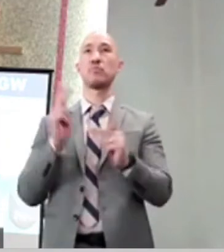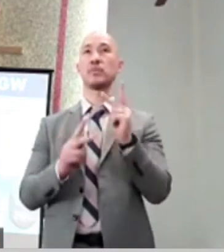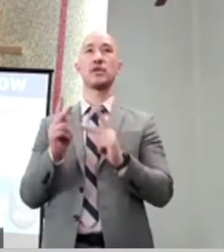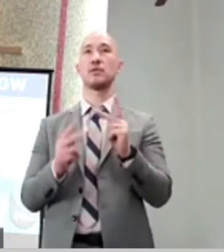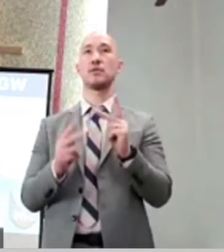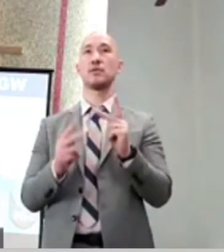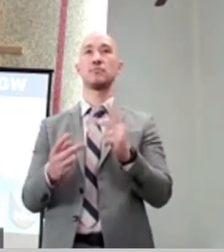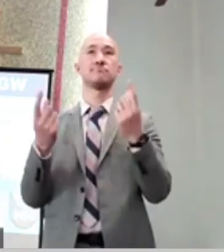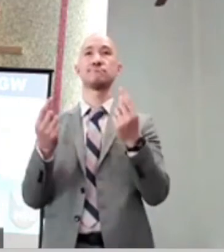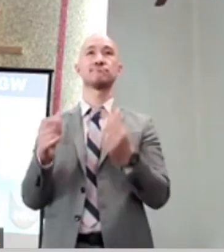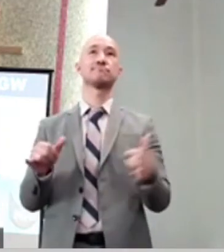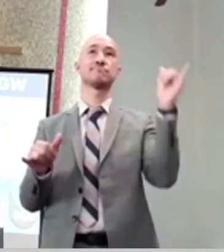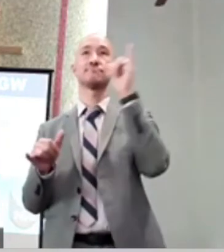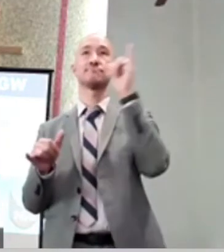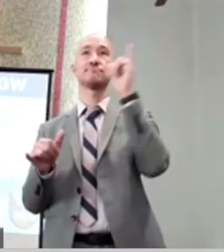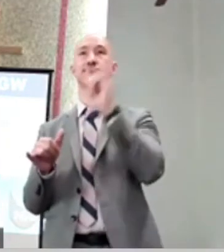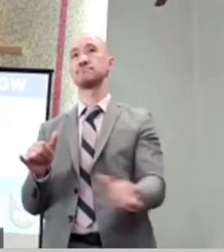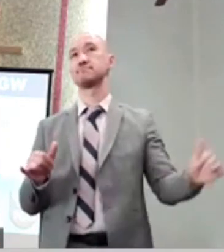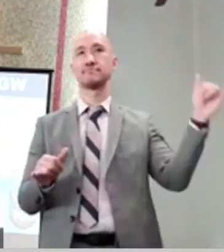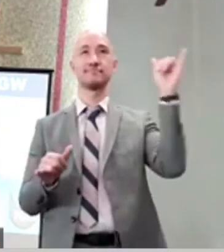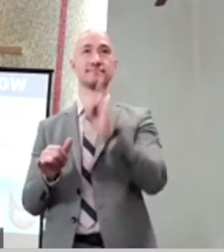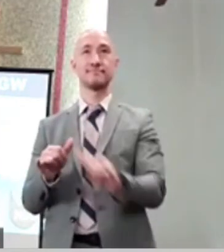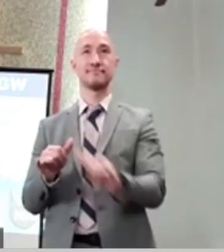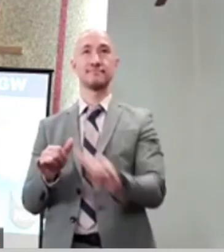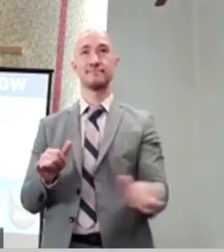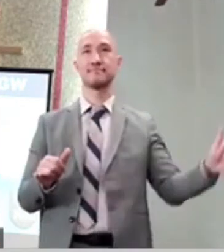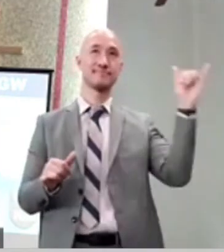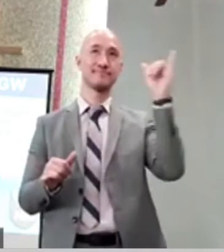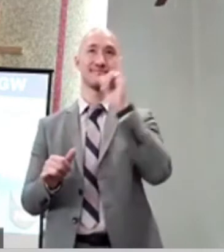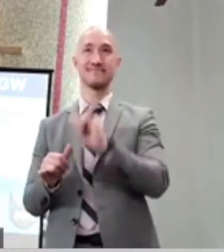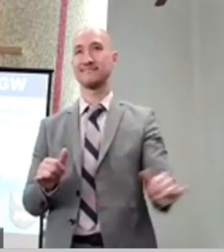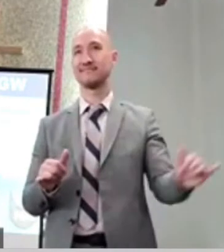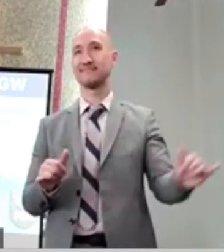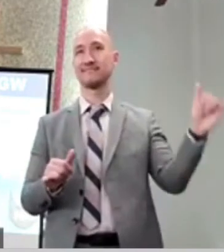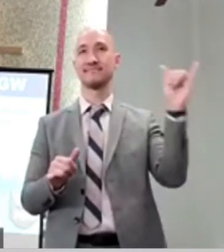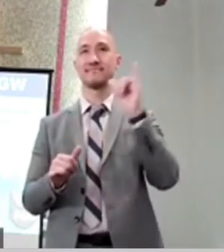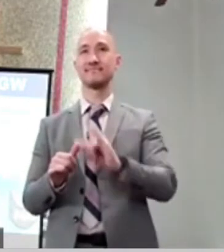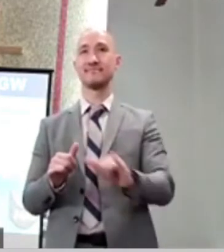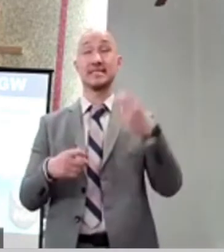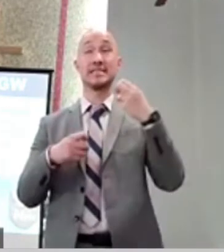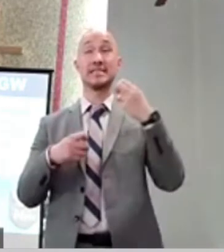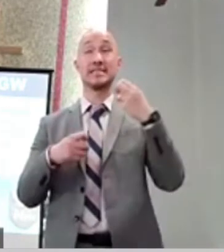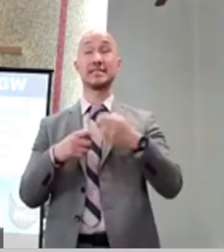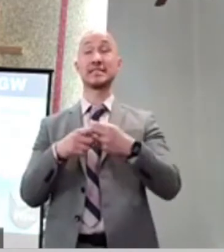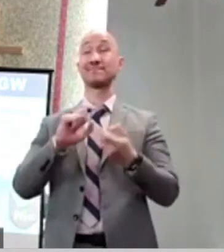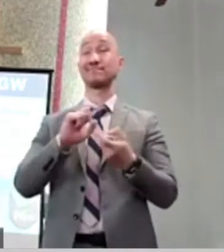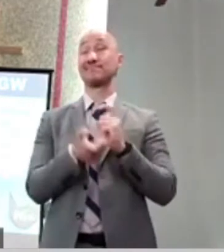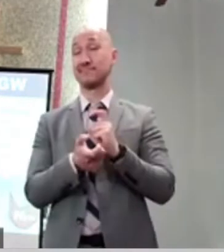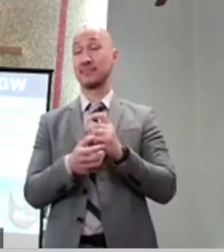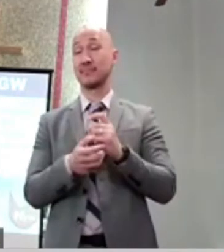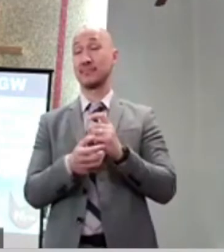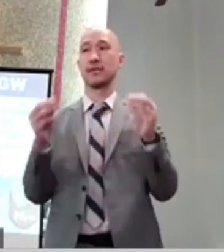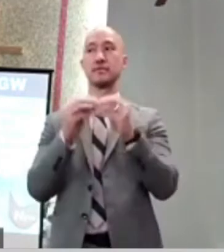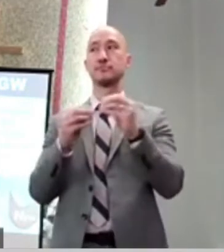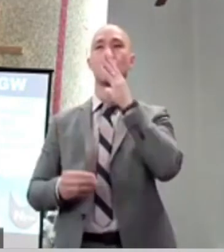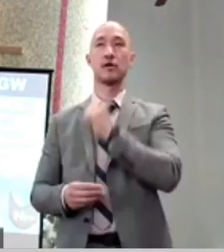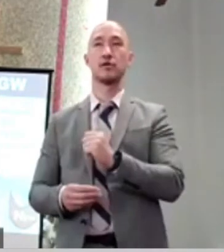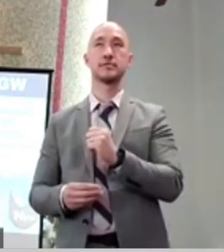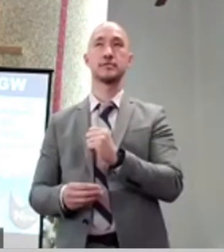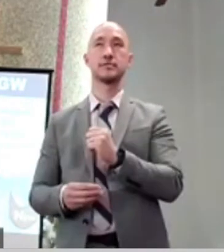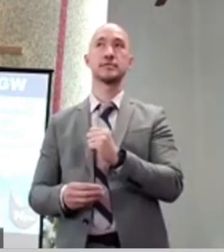values they're raised with. It's hard to change your values sometimes, especially as we get older. Once we